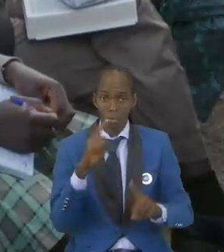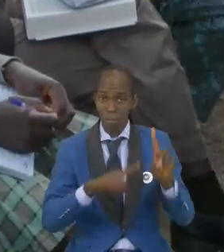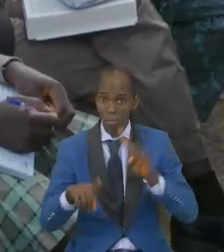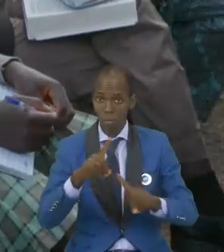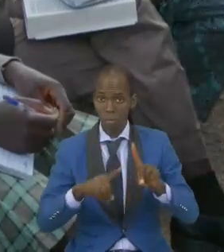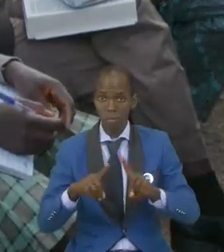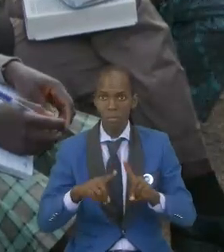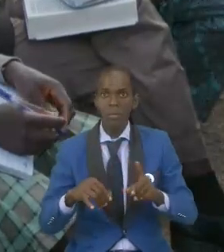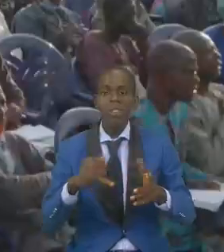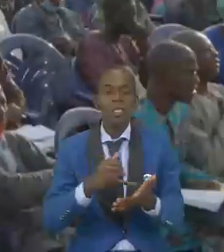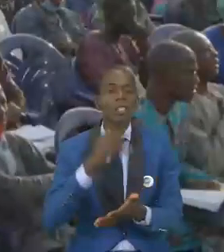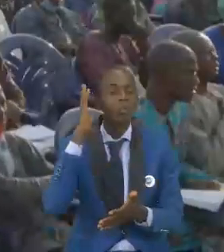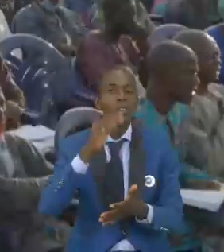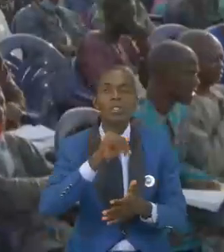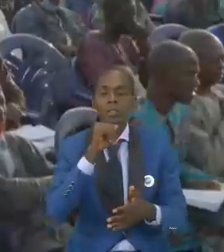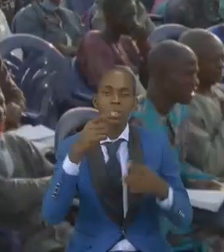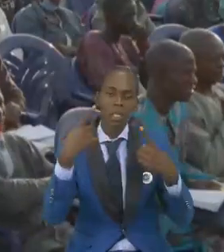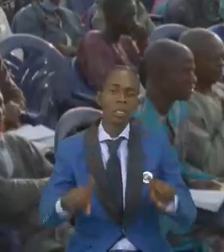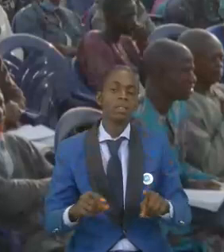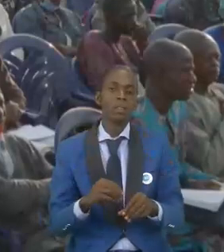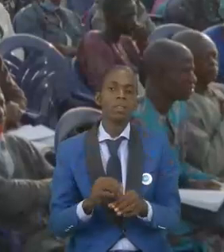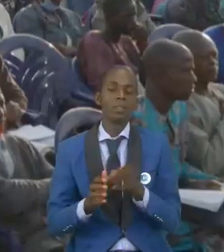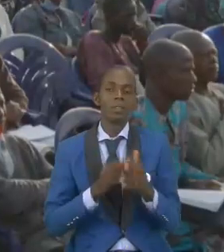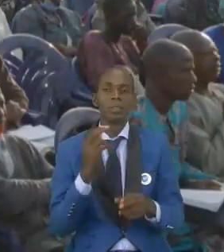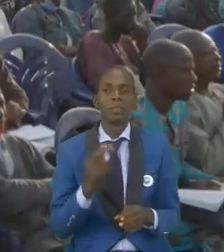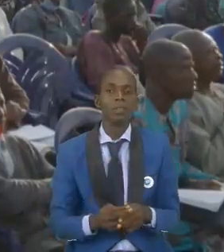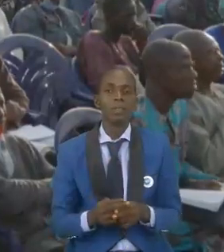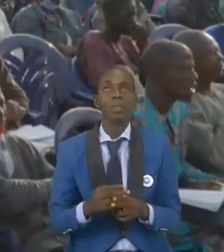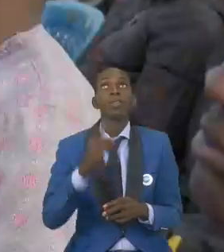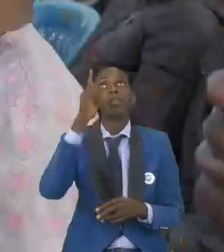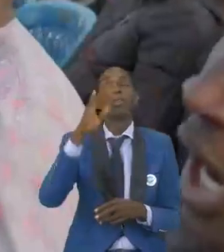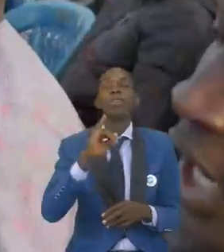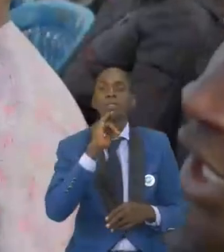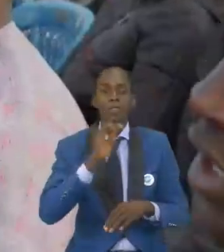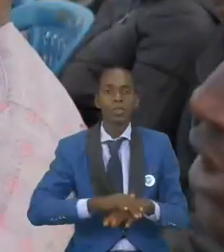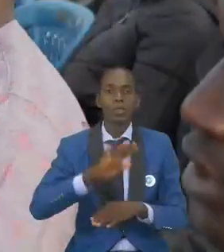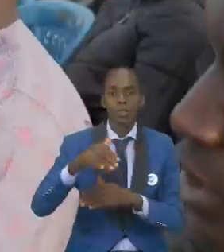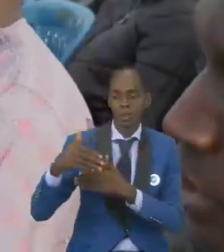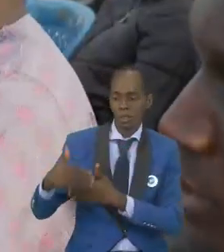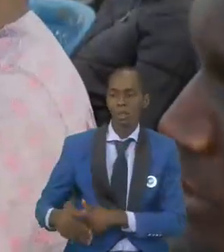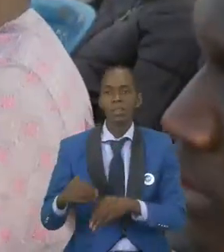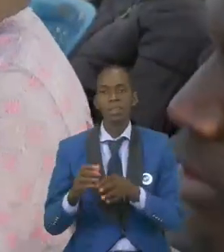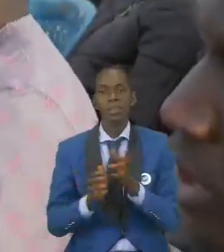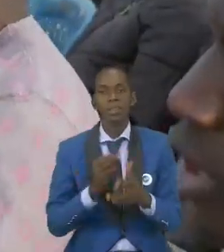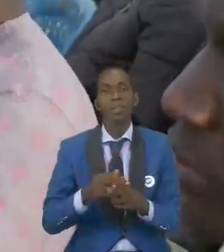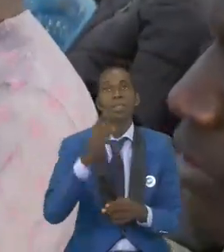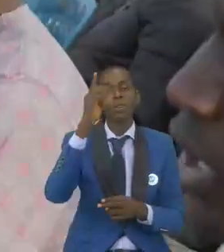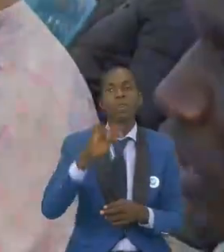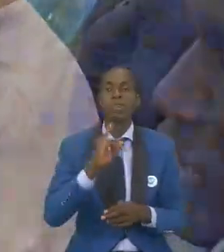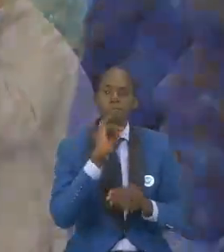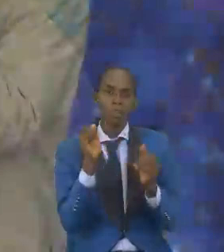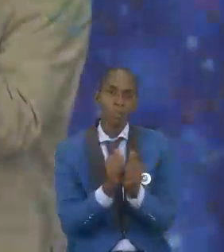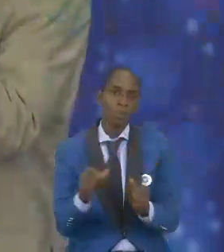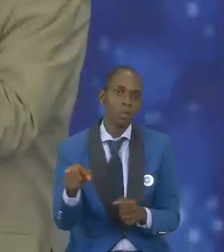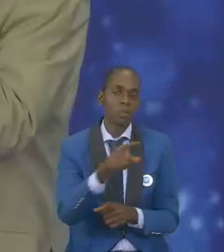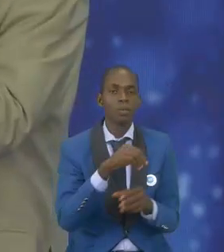it will not stand. Heaven is on your side. God is on your side.